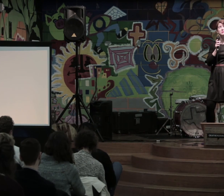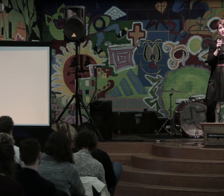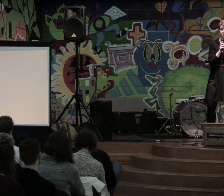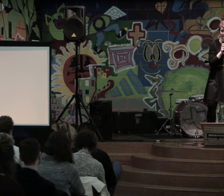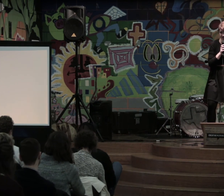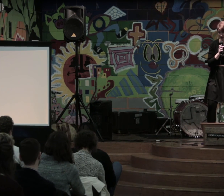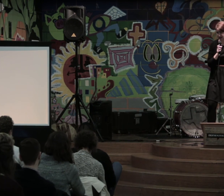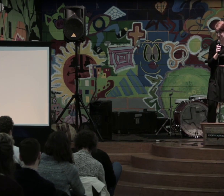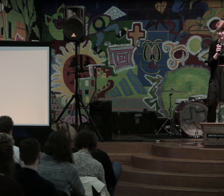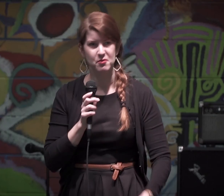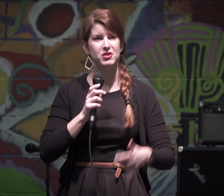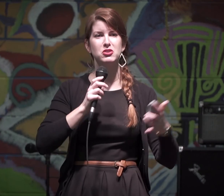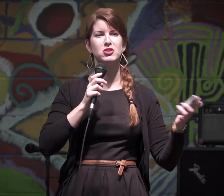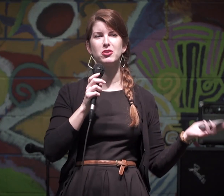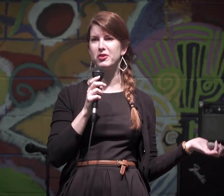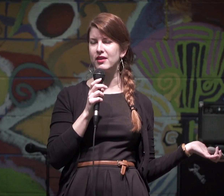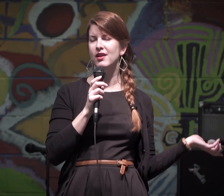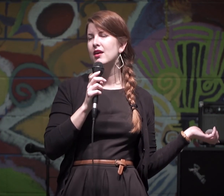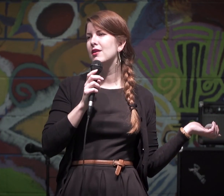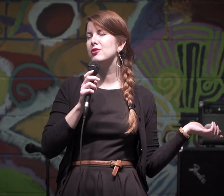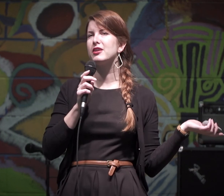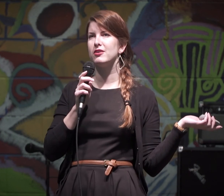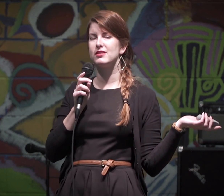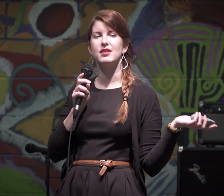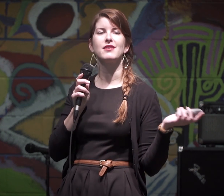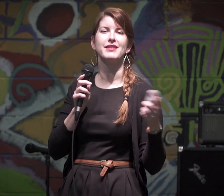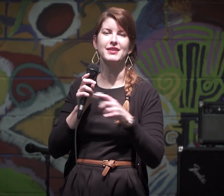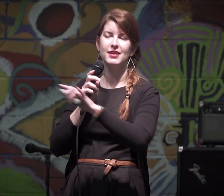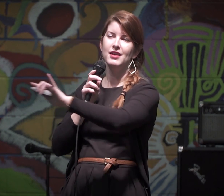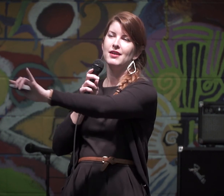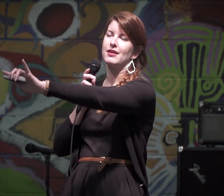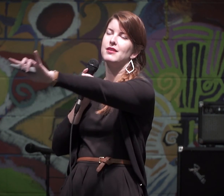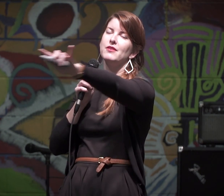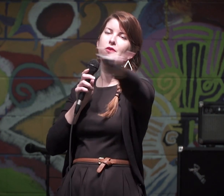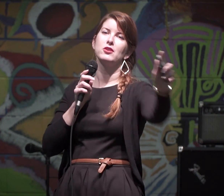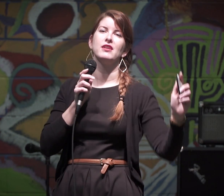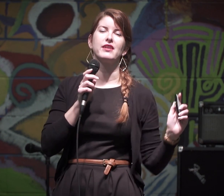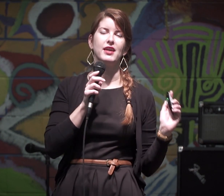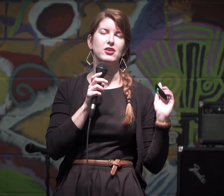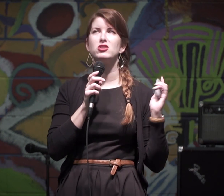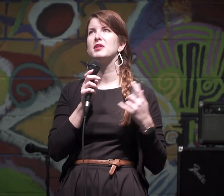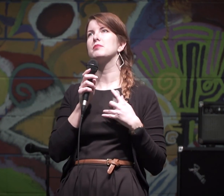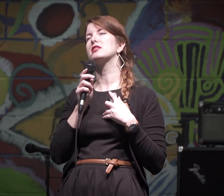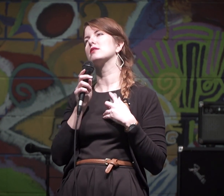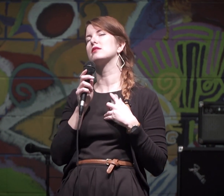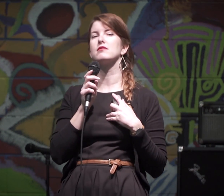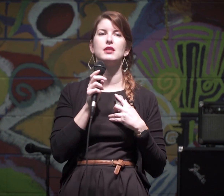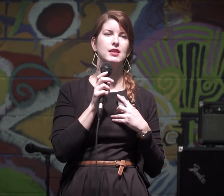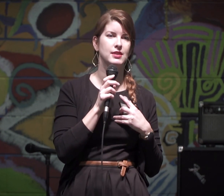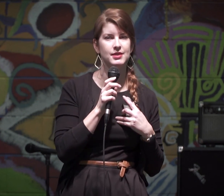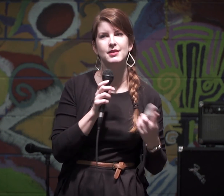let you interpret how amazing I am. I'm going to let you interpret that, oh, look at her sitting on that cliff overlooking the canyon. She must be